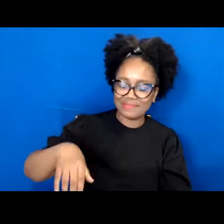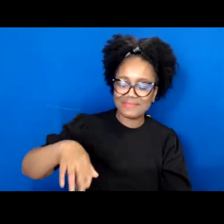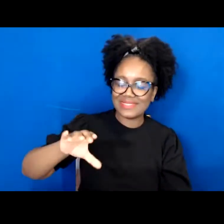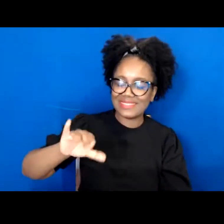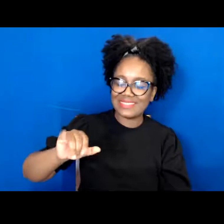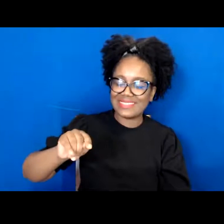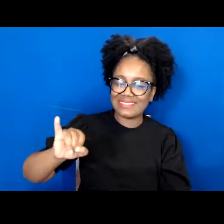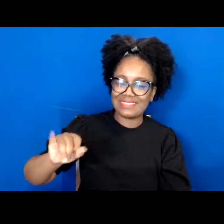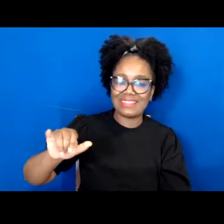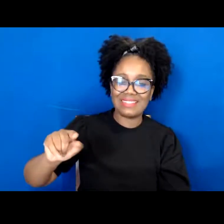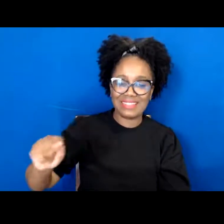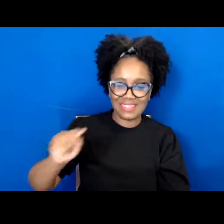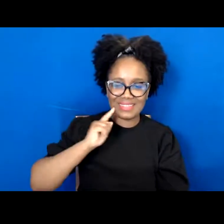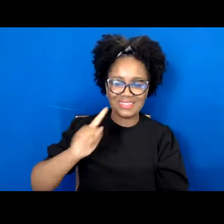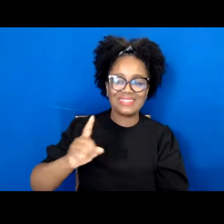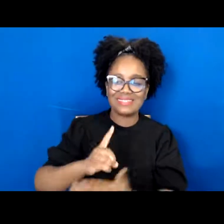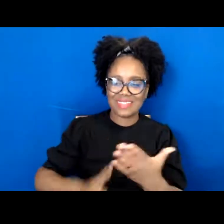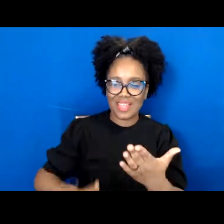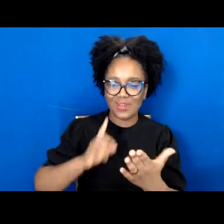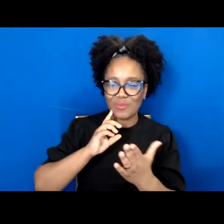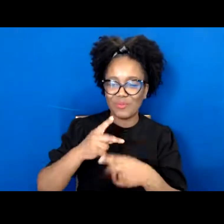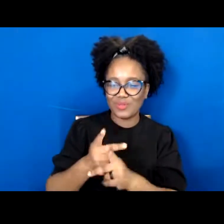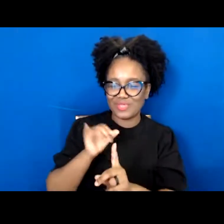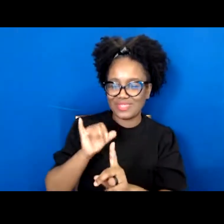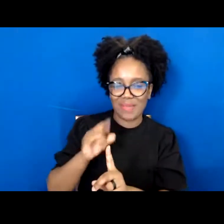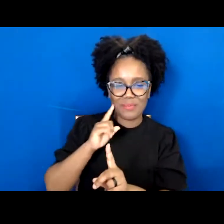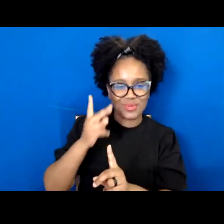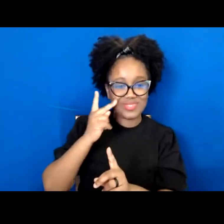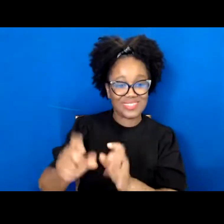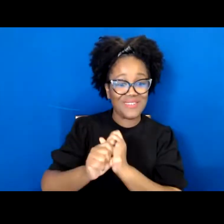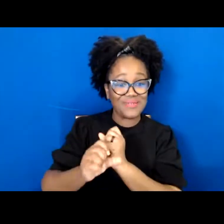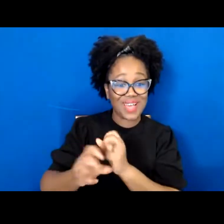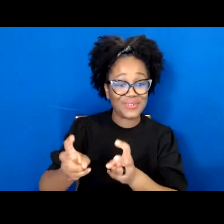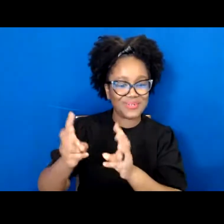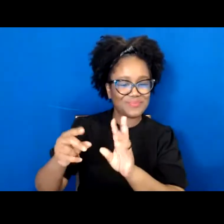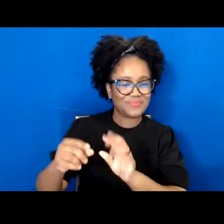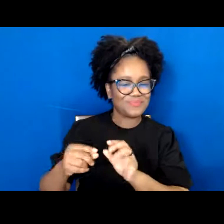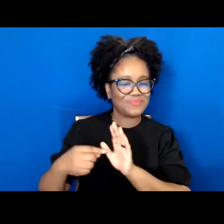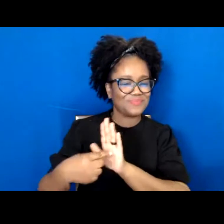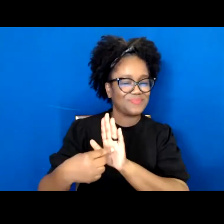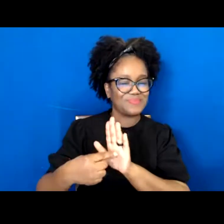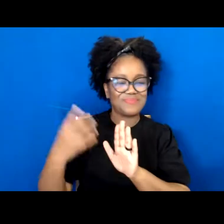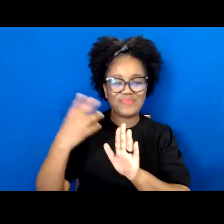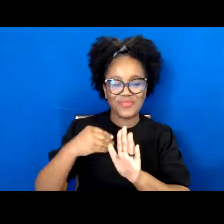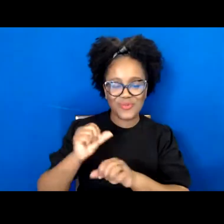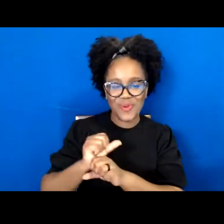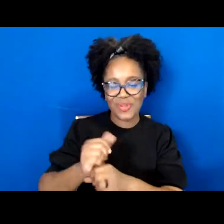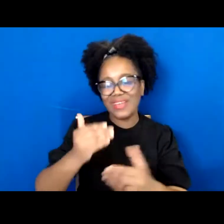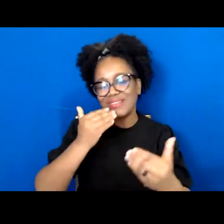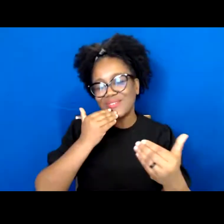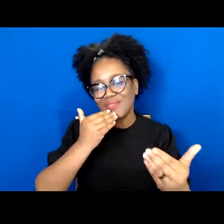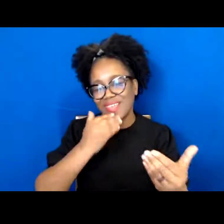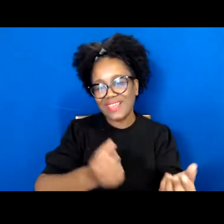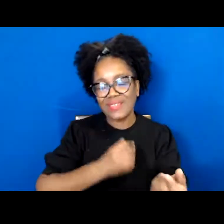that we just hope you get a hold of. Here's our flyers, they do beautiful work. But more than anything, we thank our funders and thank you for joining us